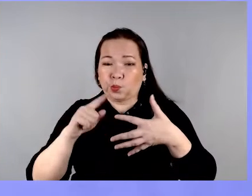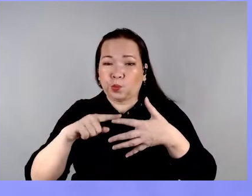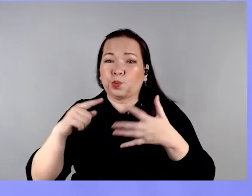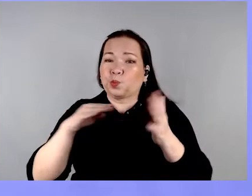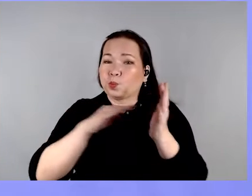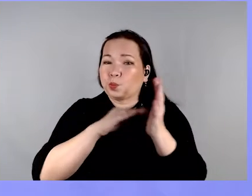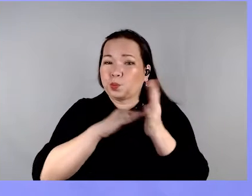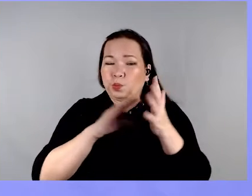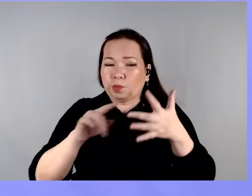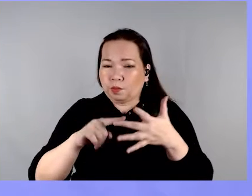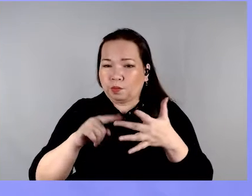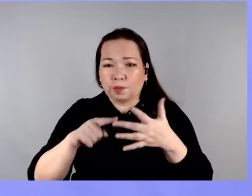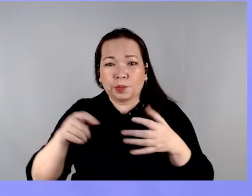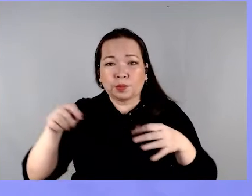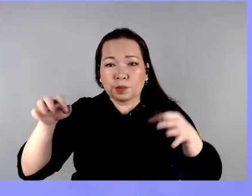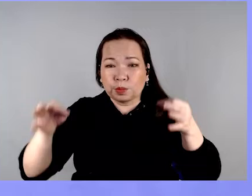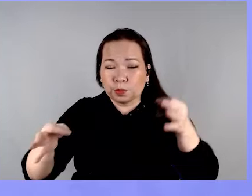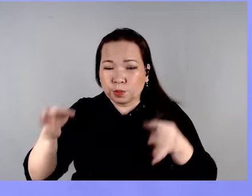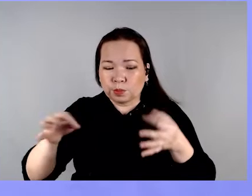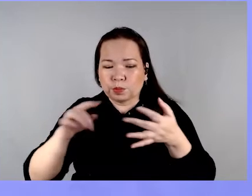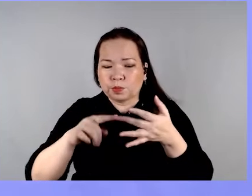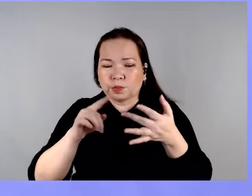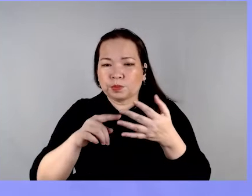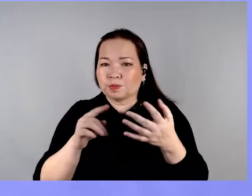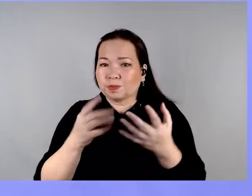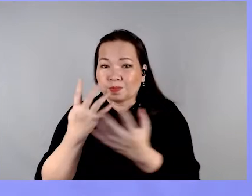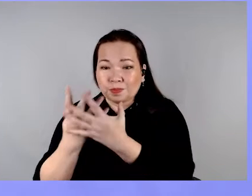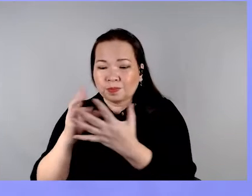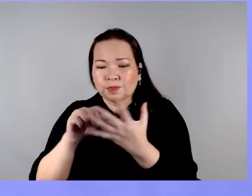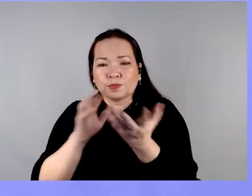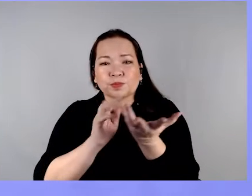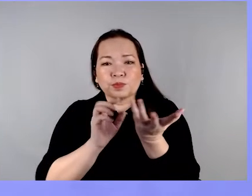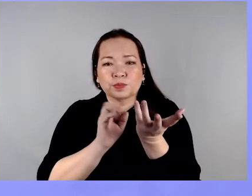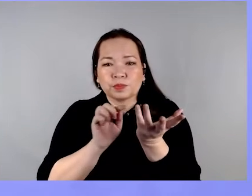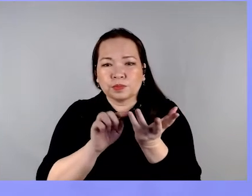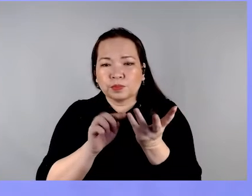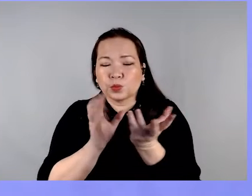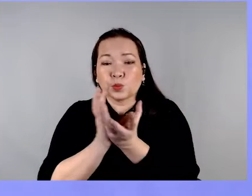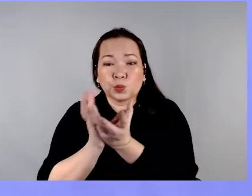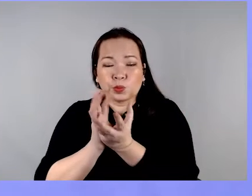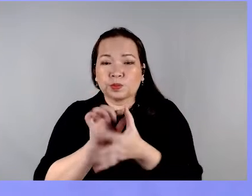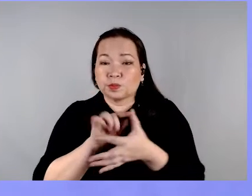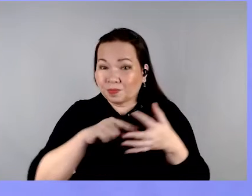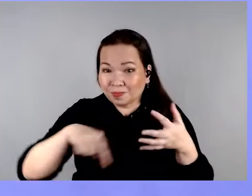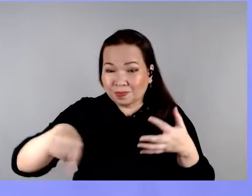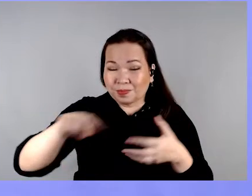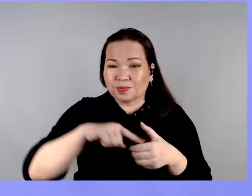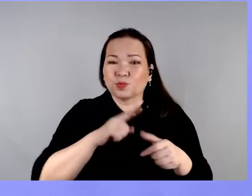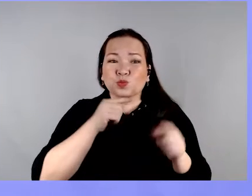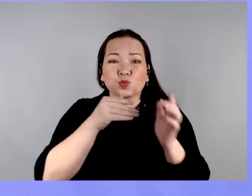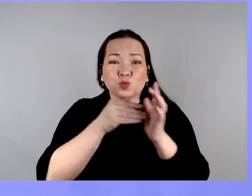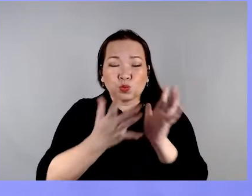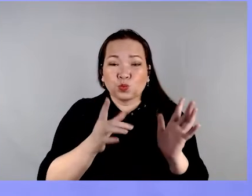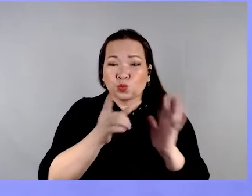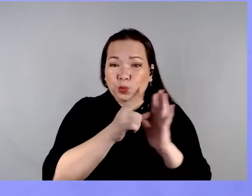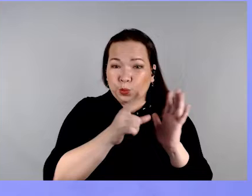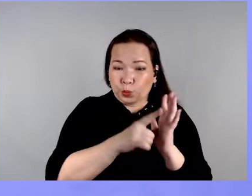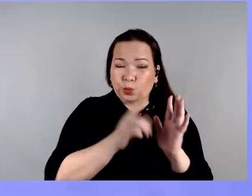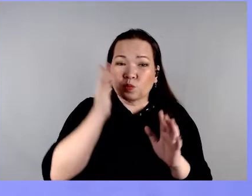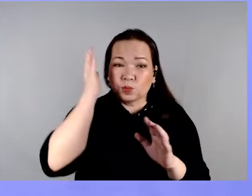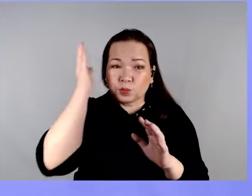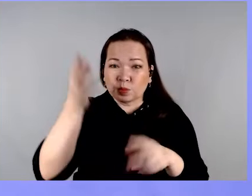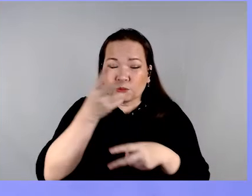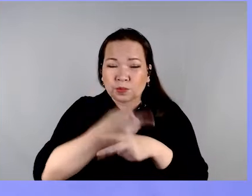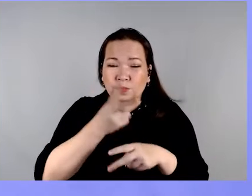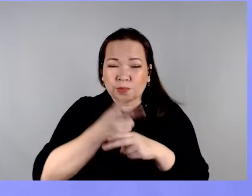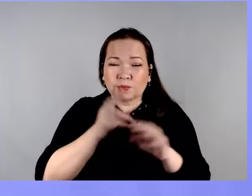enforcement, prosecution, the courts, the corrections, and the community. We, as students of the law and future key persons in the